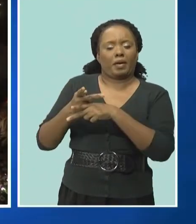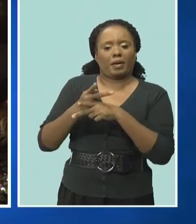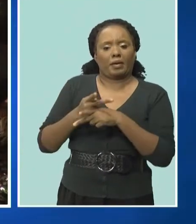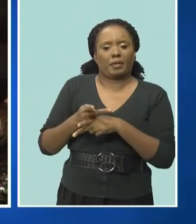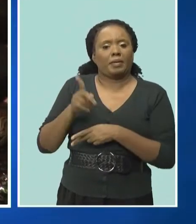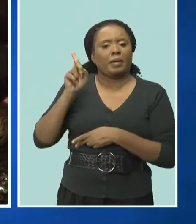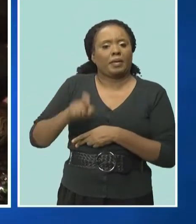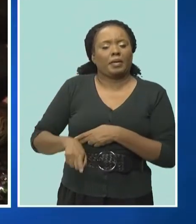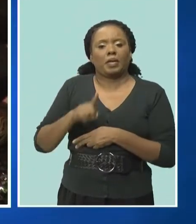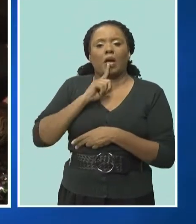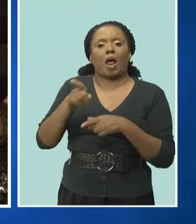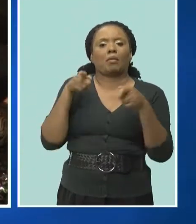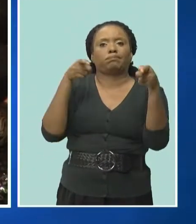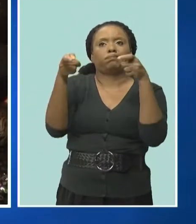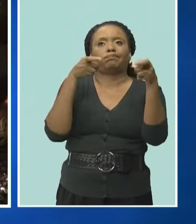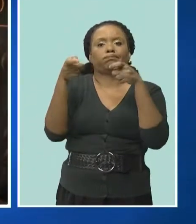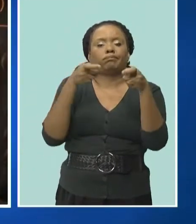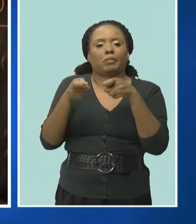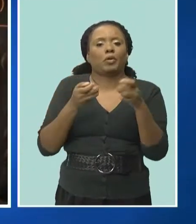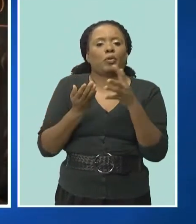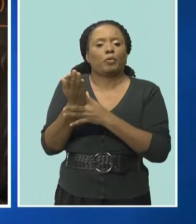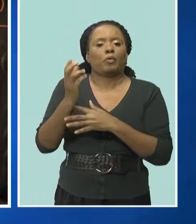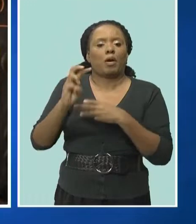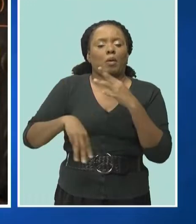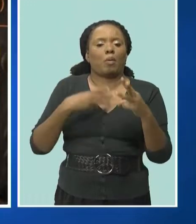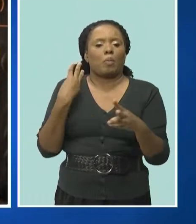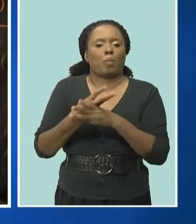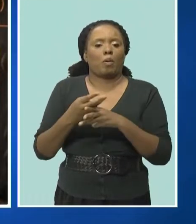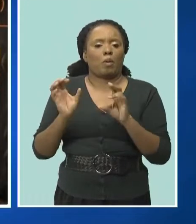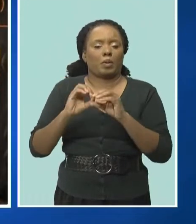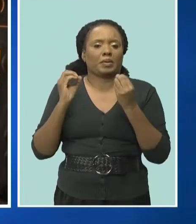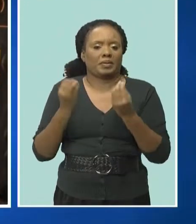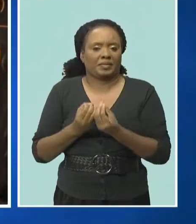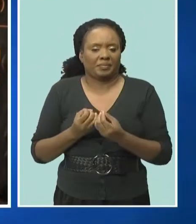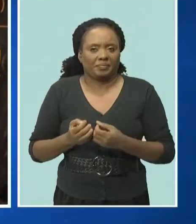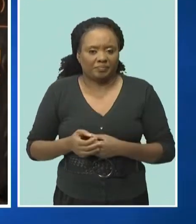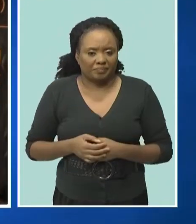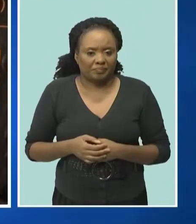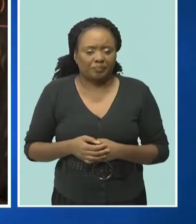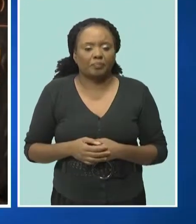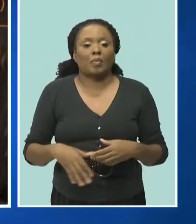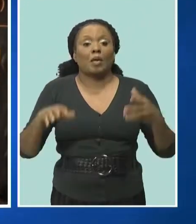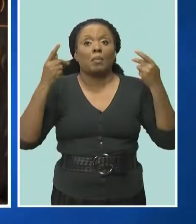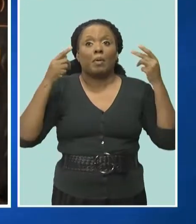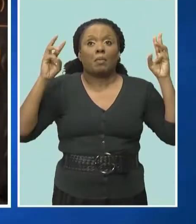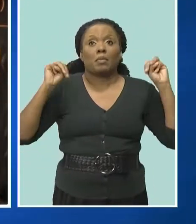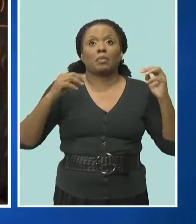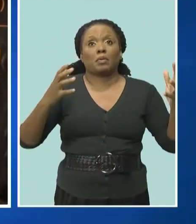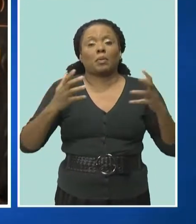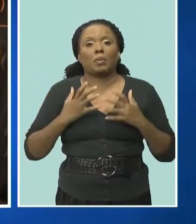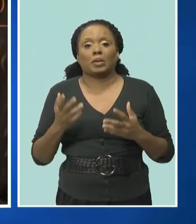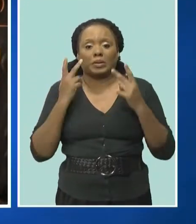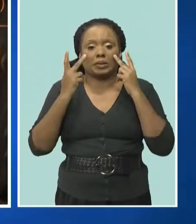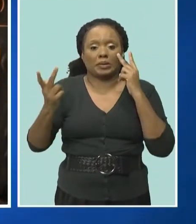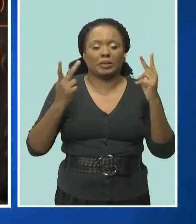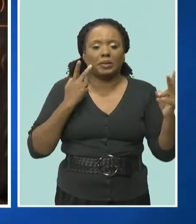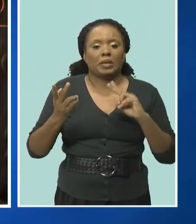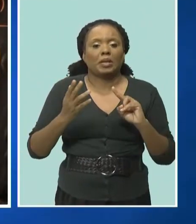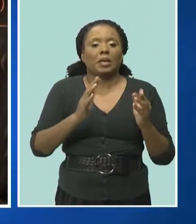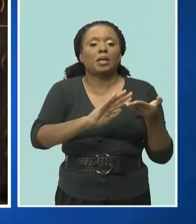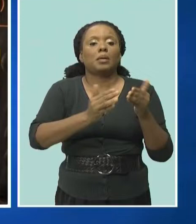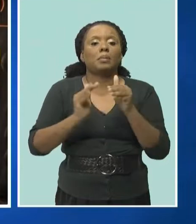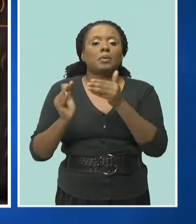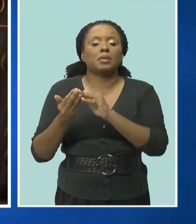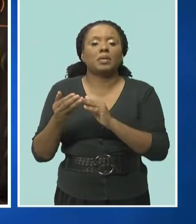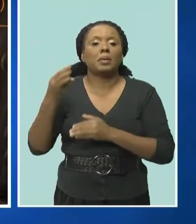common goods managed by a global entity. Meanwhile, Prime Minister Motley says she also wants to see the scope of community mental health care